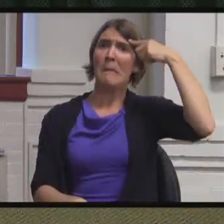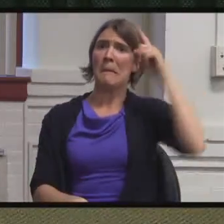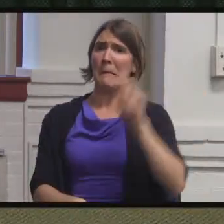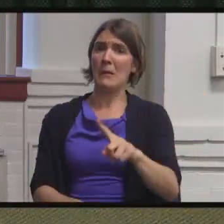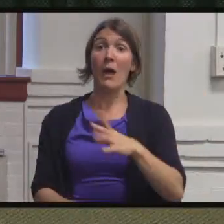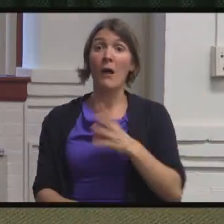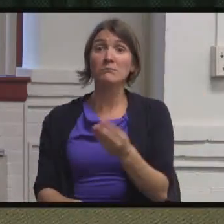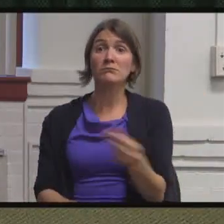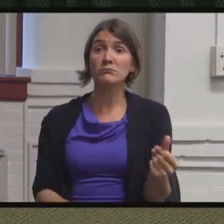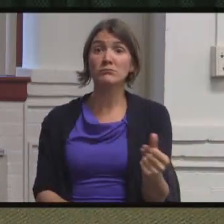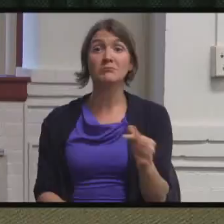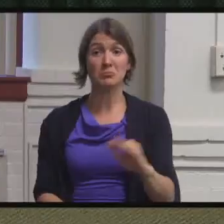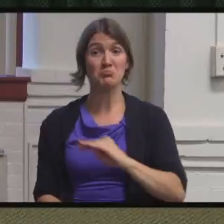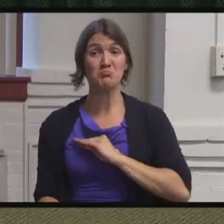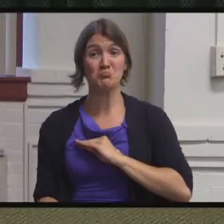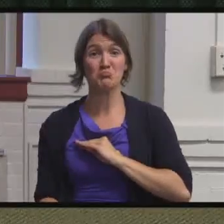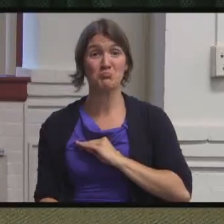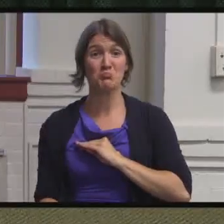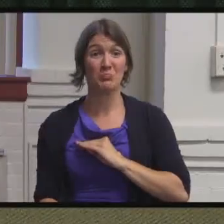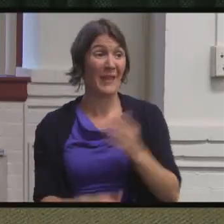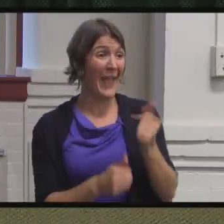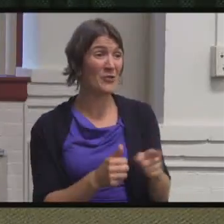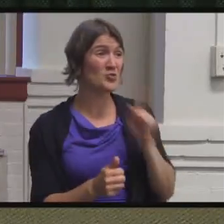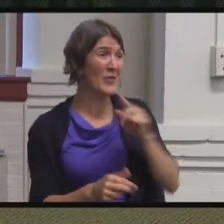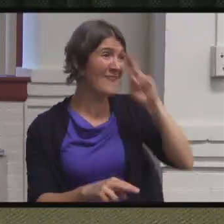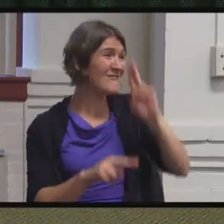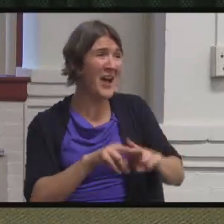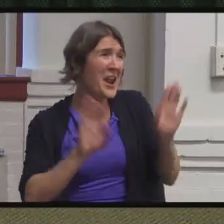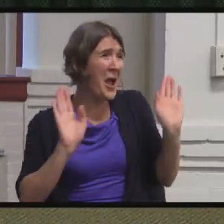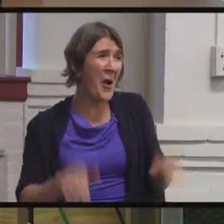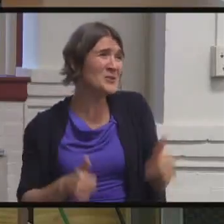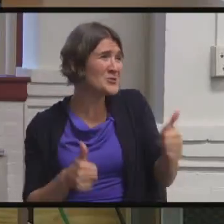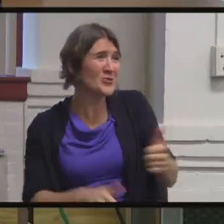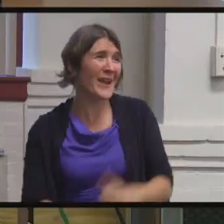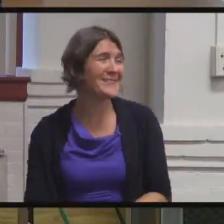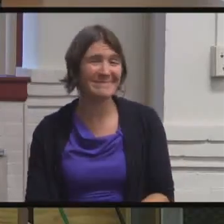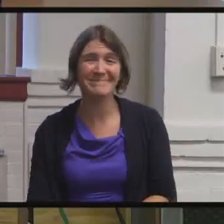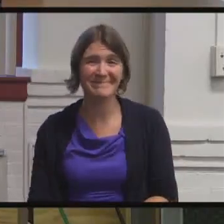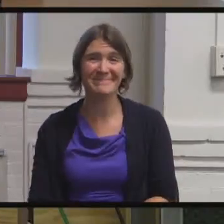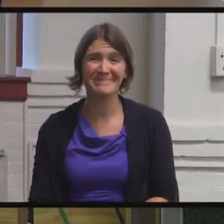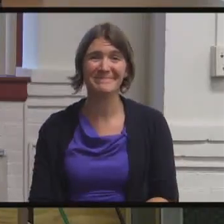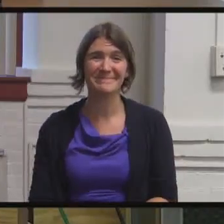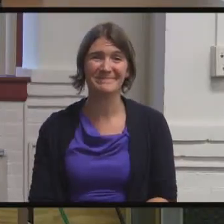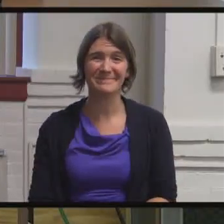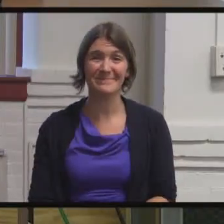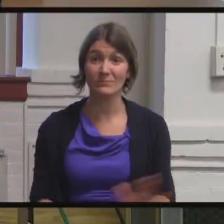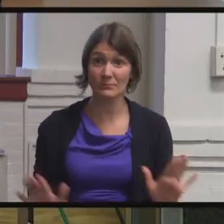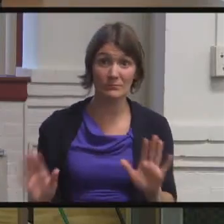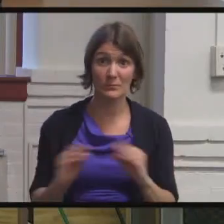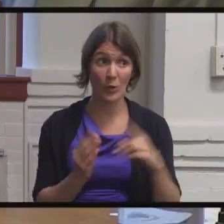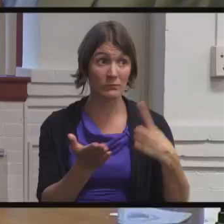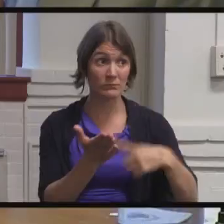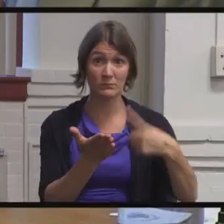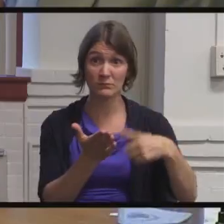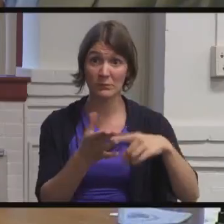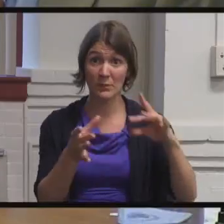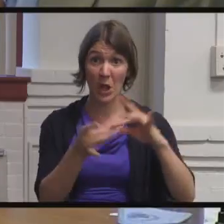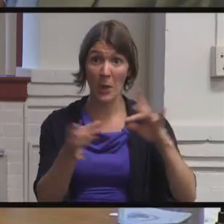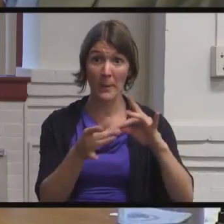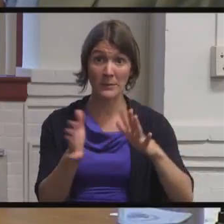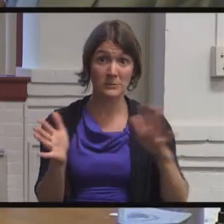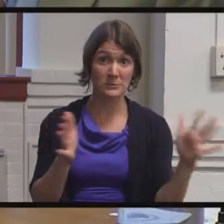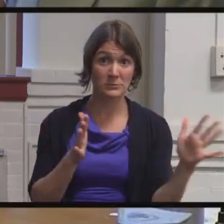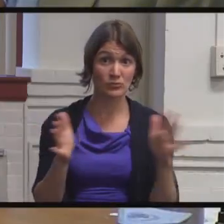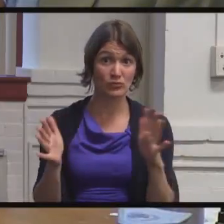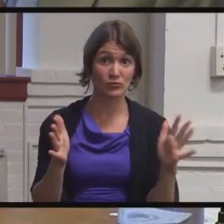has worked out really well. So. Glad everyone's always really fun. We're here again. It's been great. Yeah. Is there any further comments from anybody